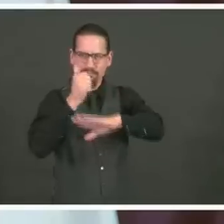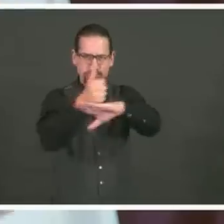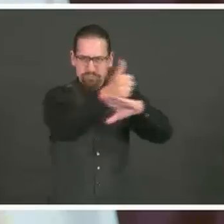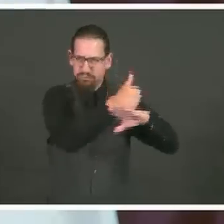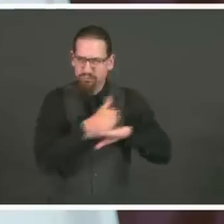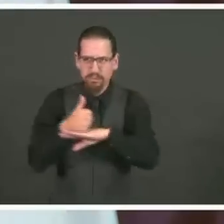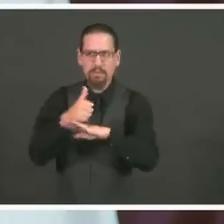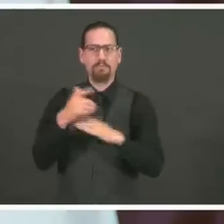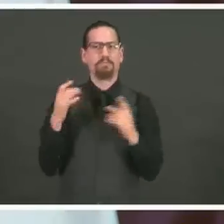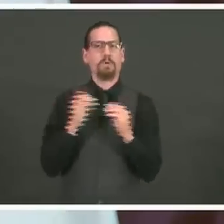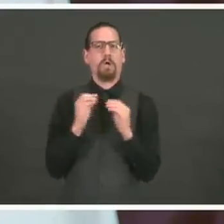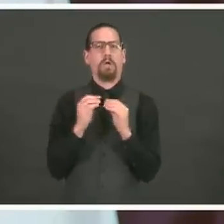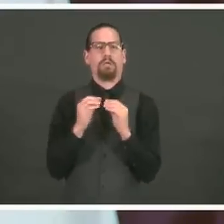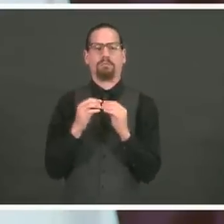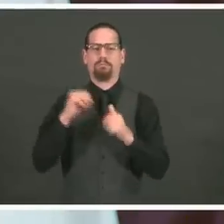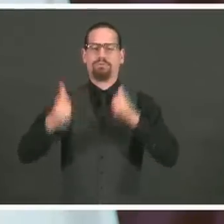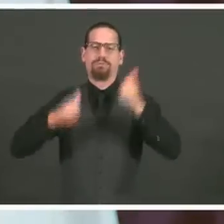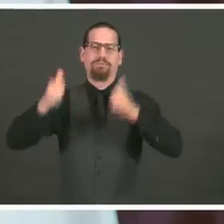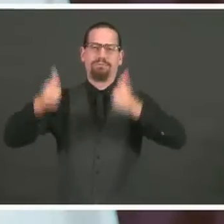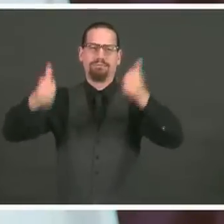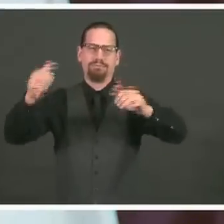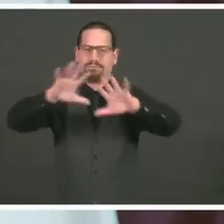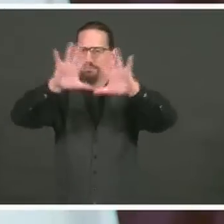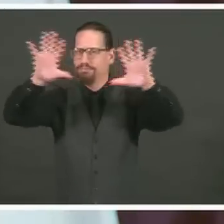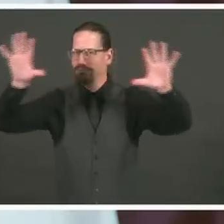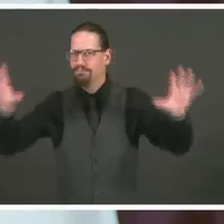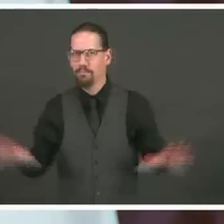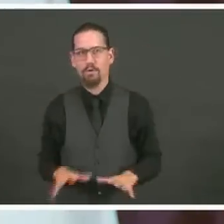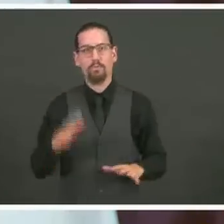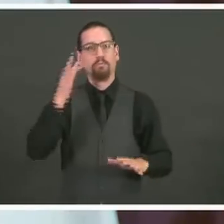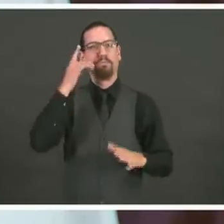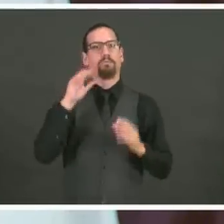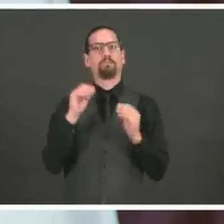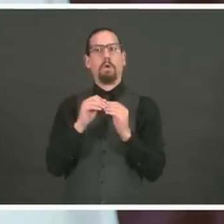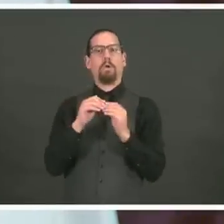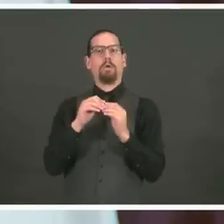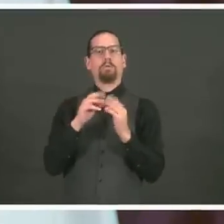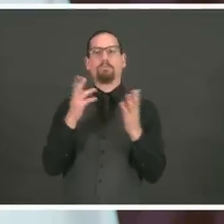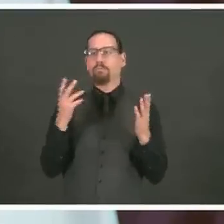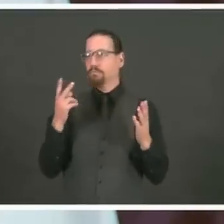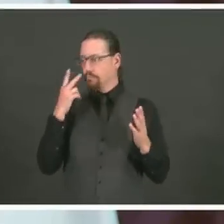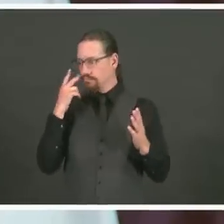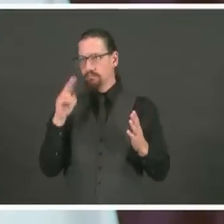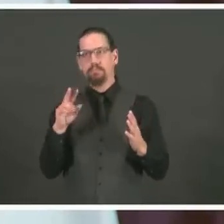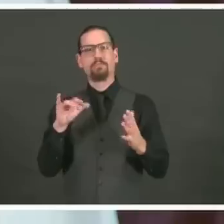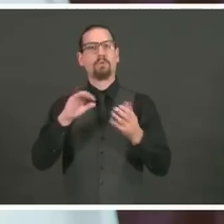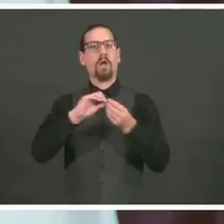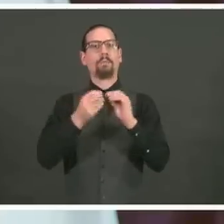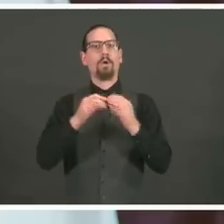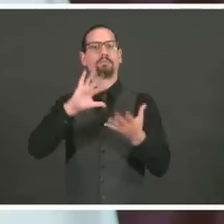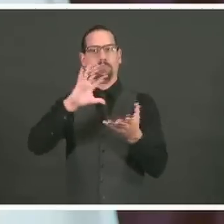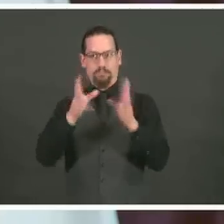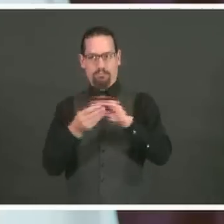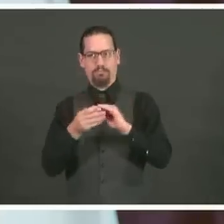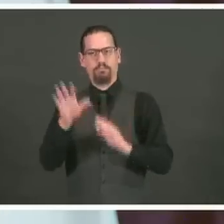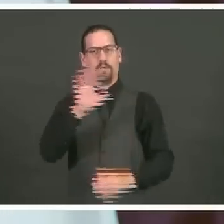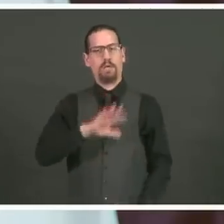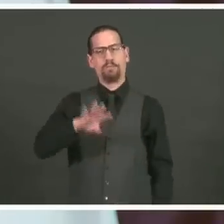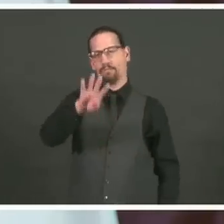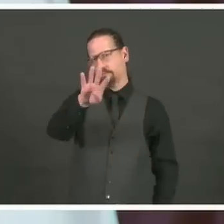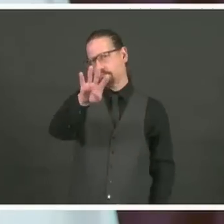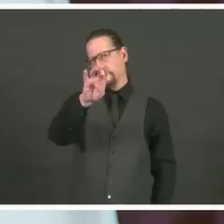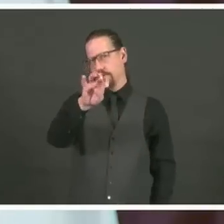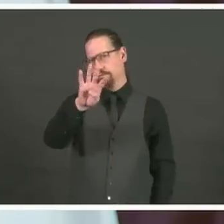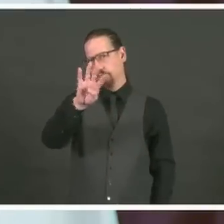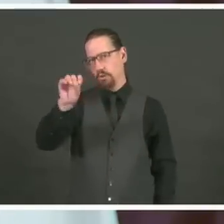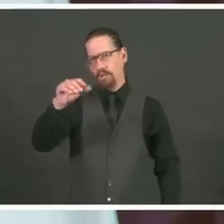people are. So where are we right now? We've run just about 440,000 tests,